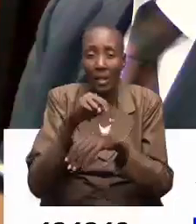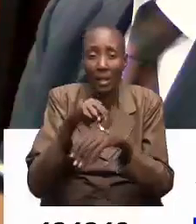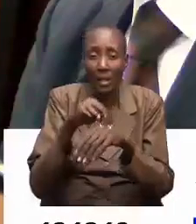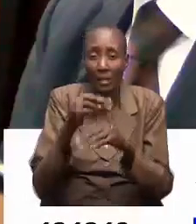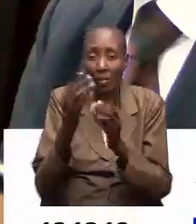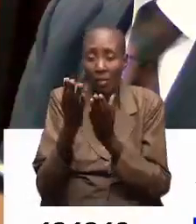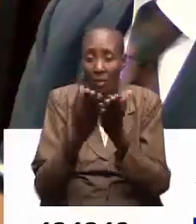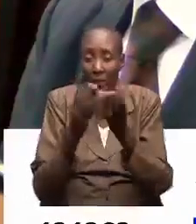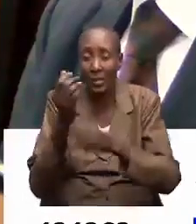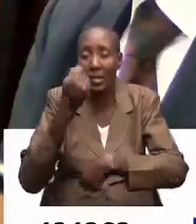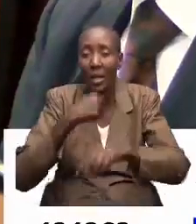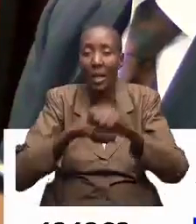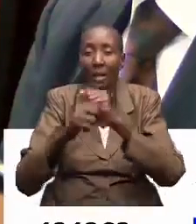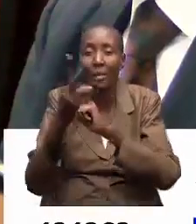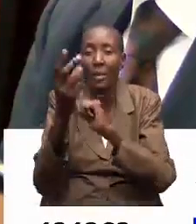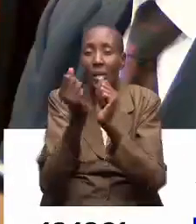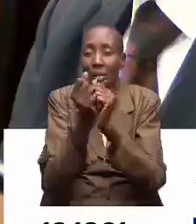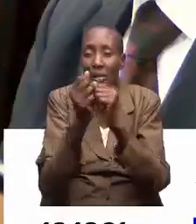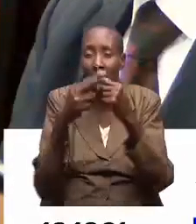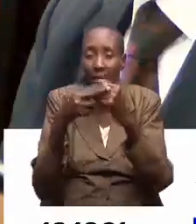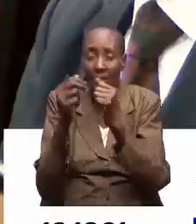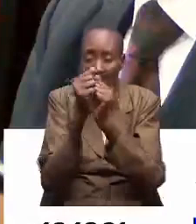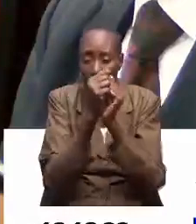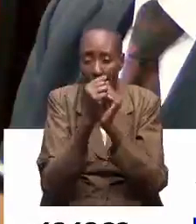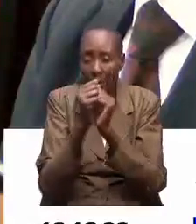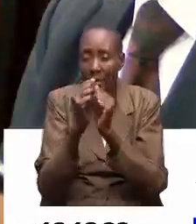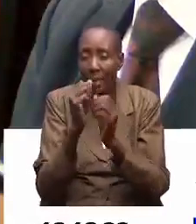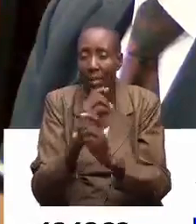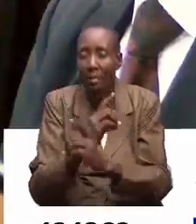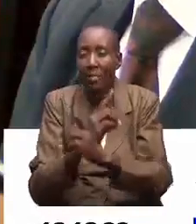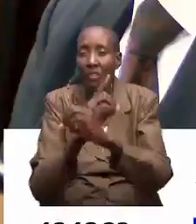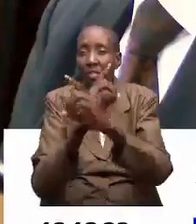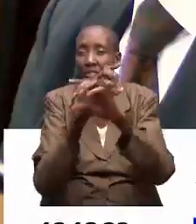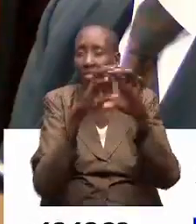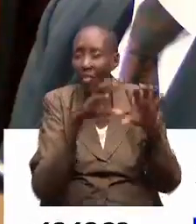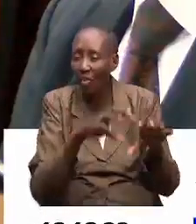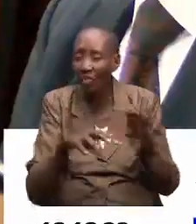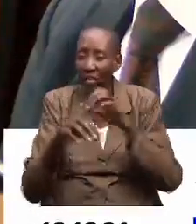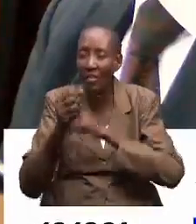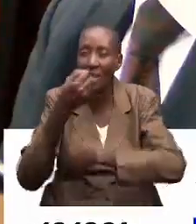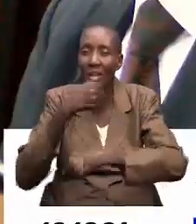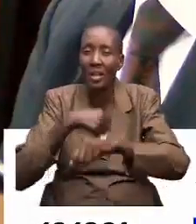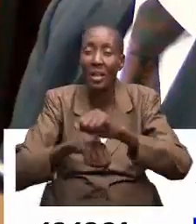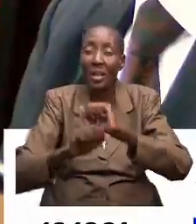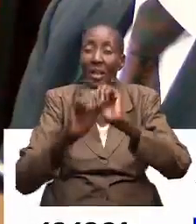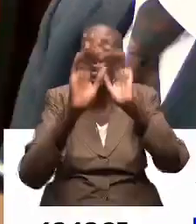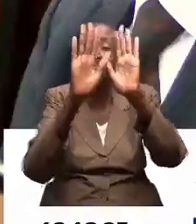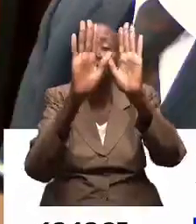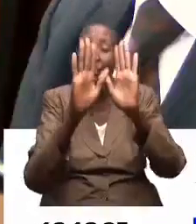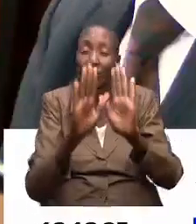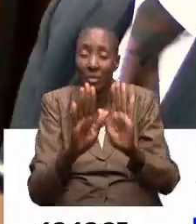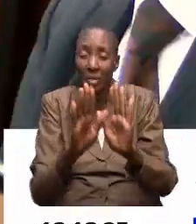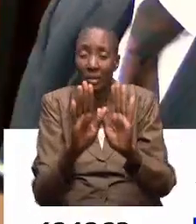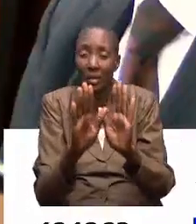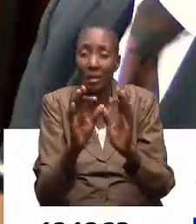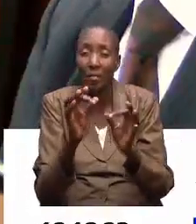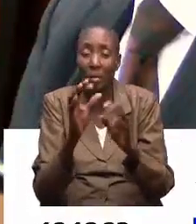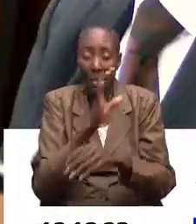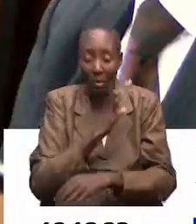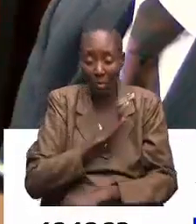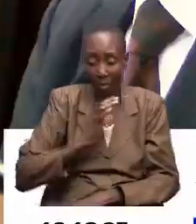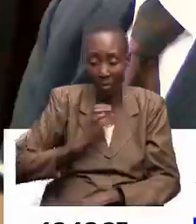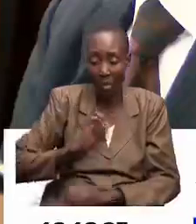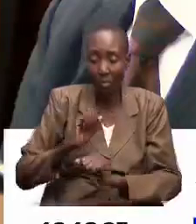Act 2017 and the Prevention of Torture Act. This is critical. If there is anything this committee can